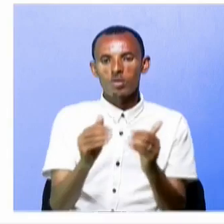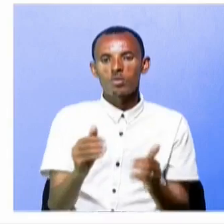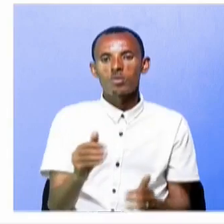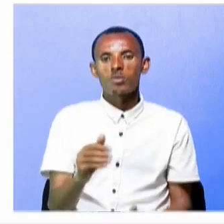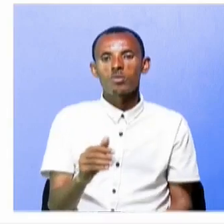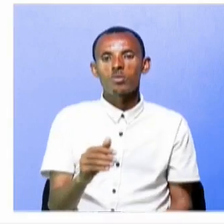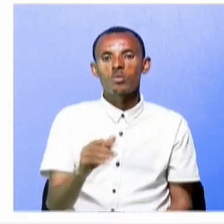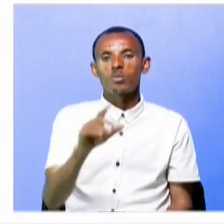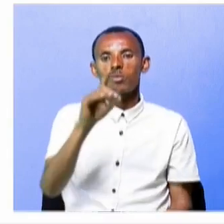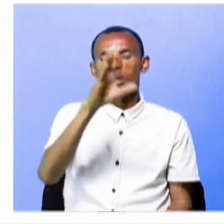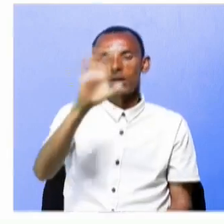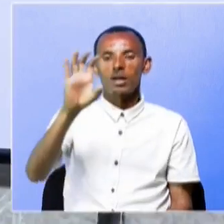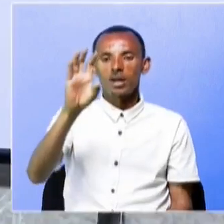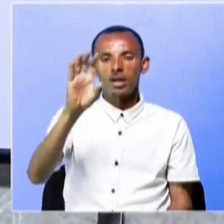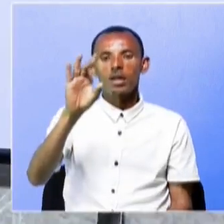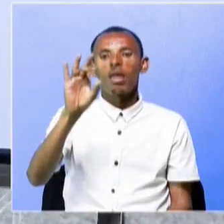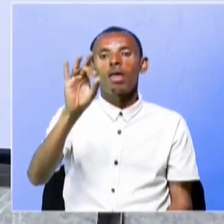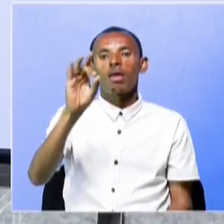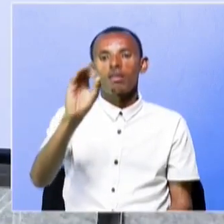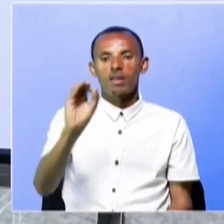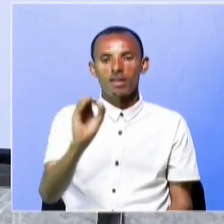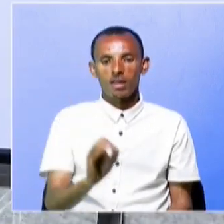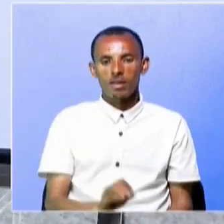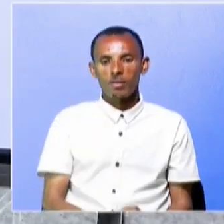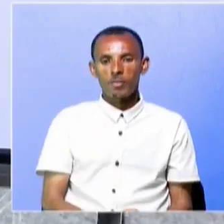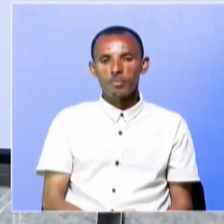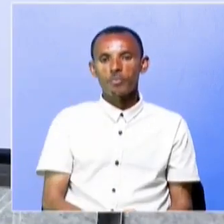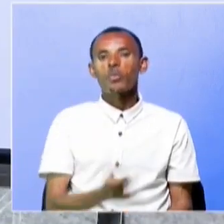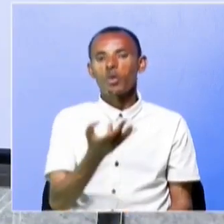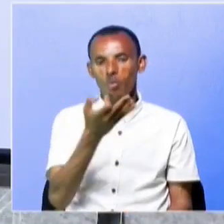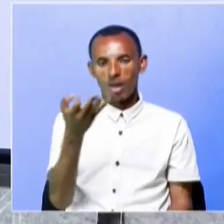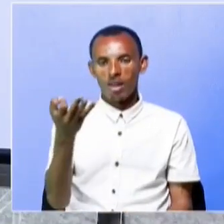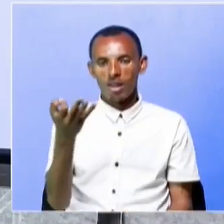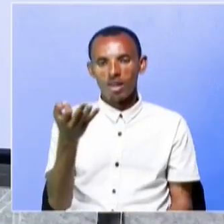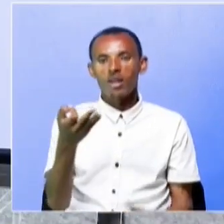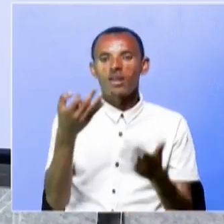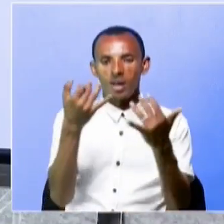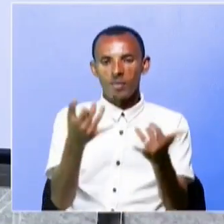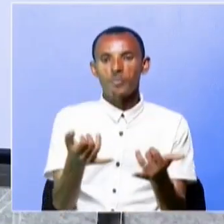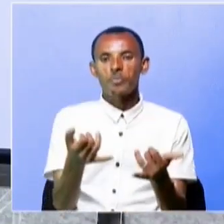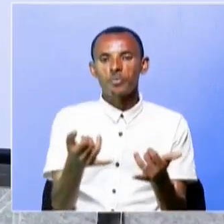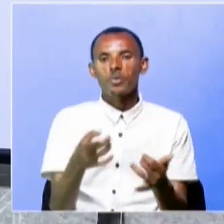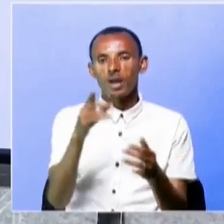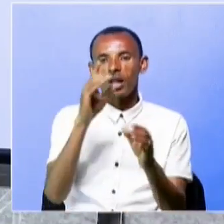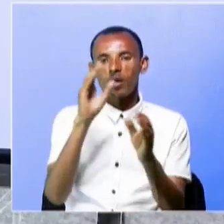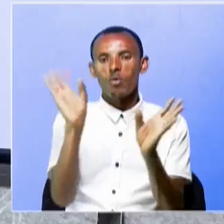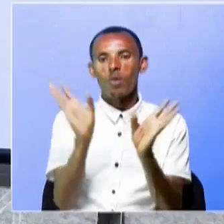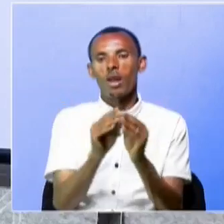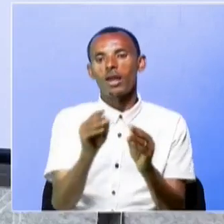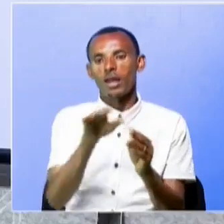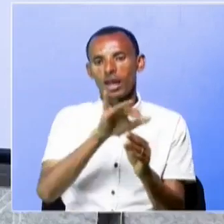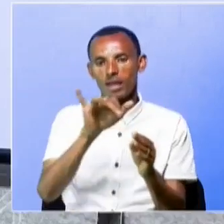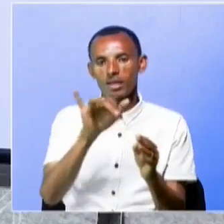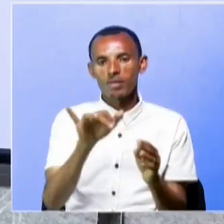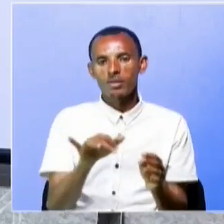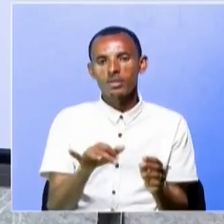to 180 degree. Well, now you can collect like